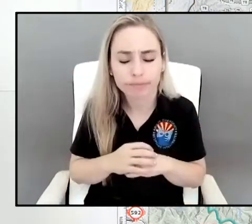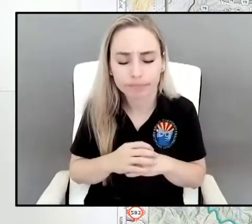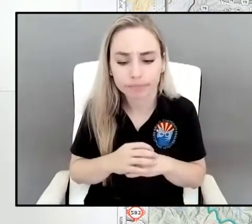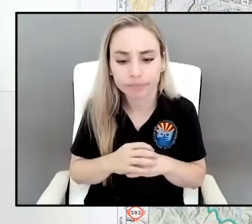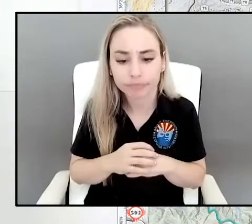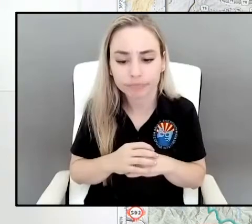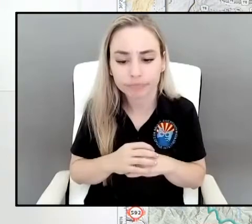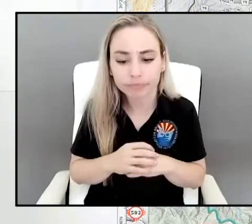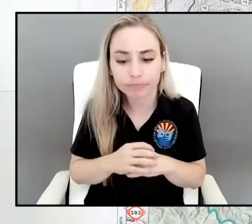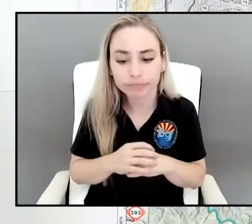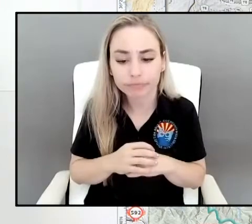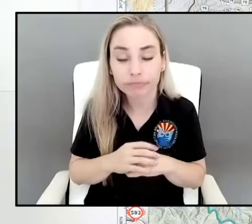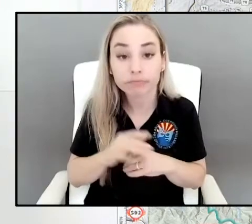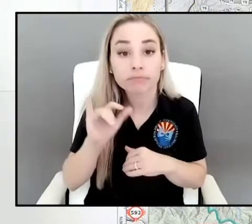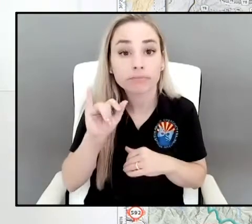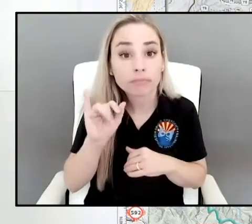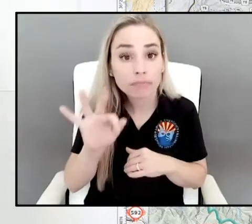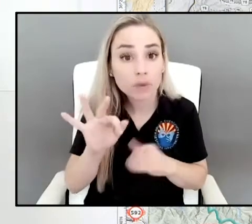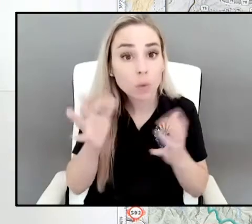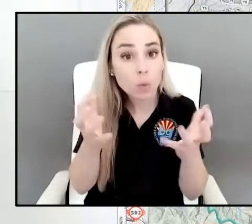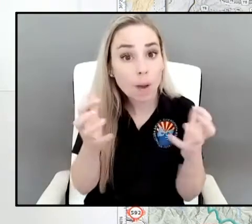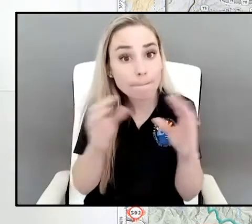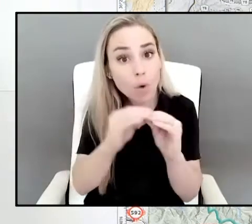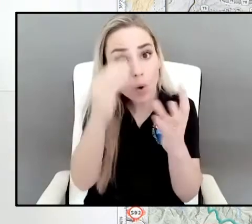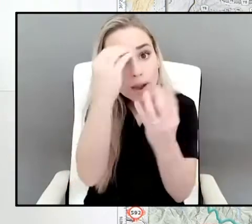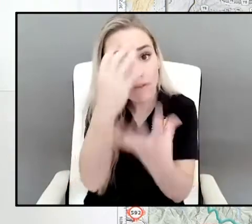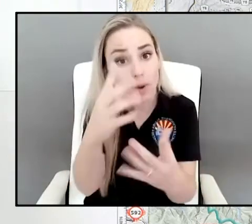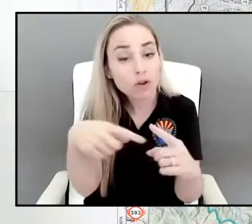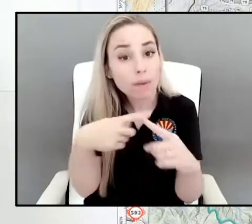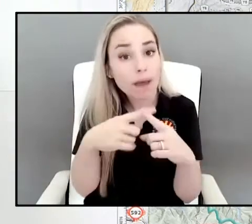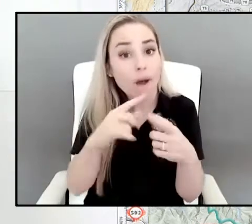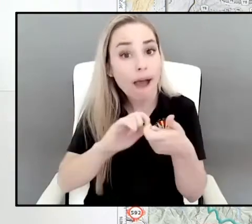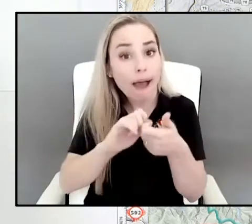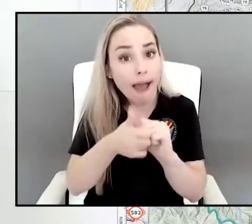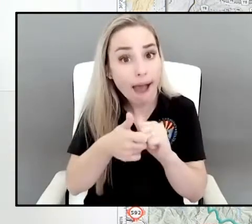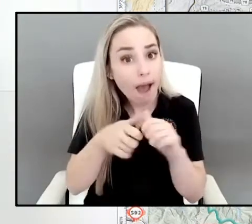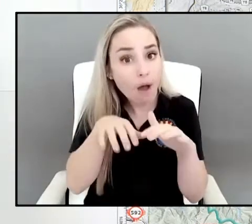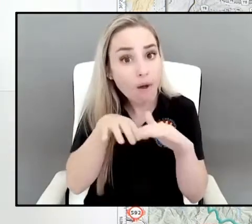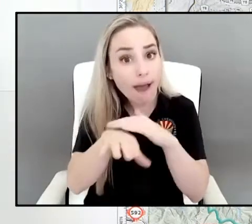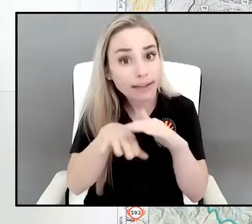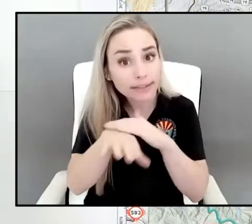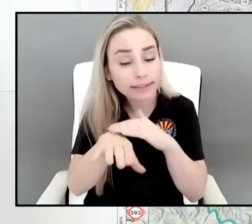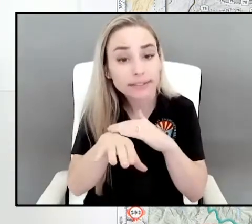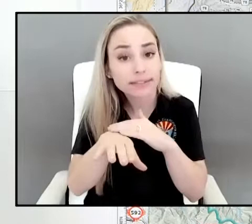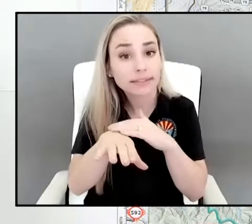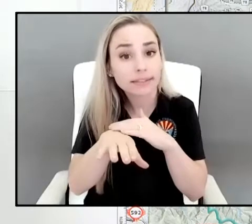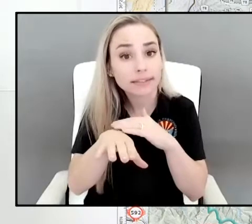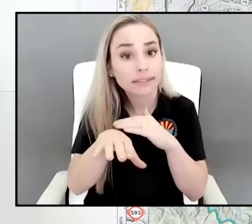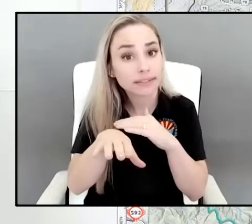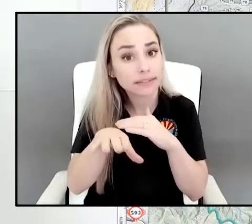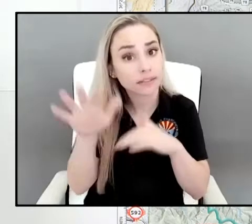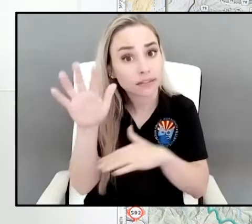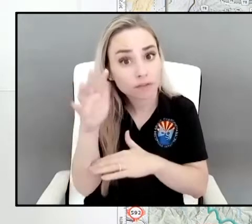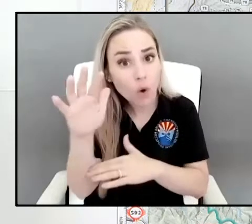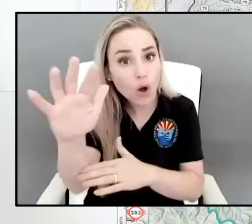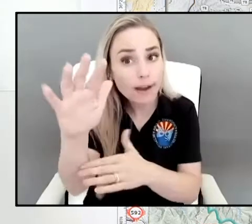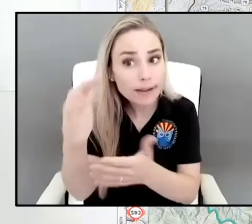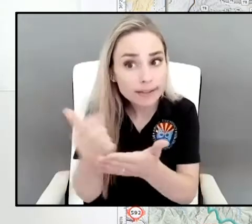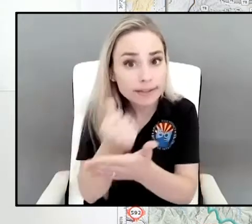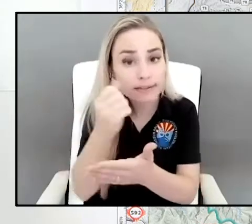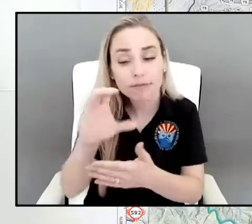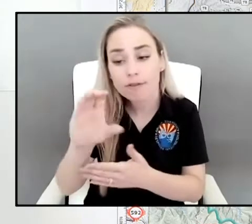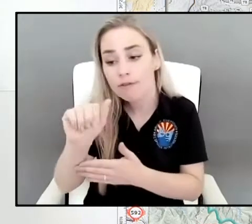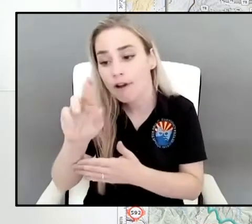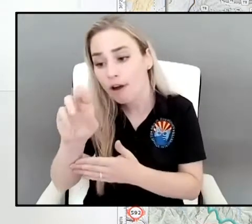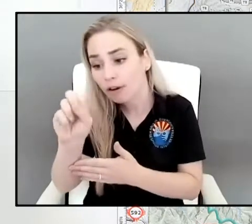If you would like more information about how you can access your national forest on the Carson and Santa Fe